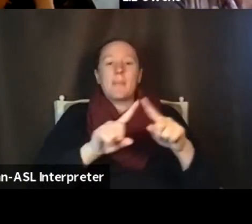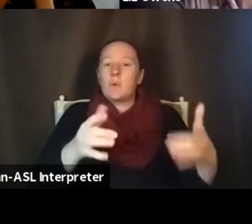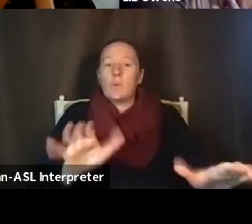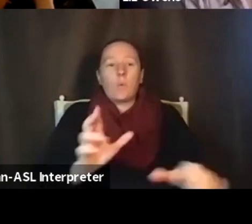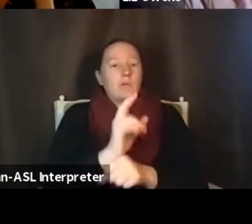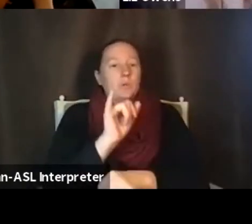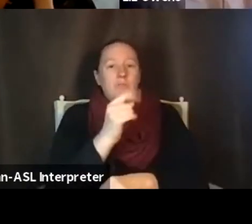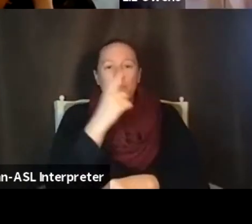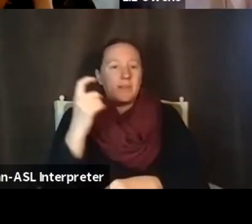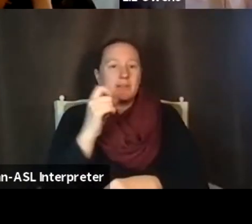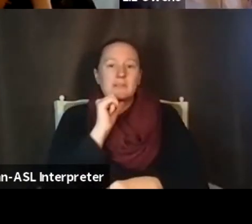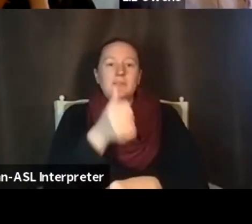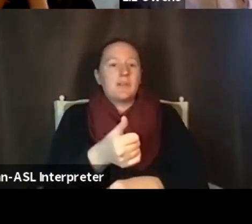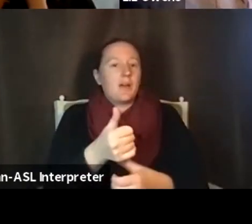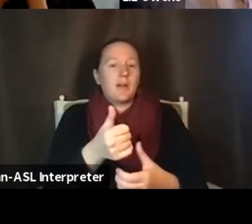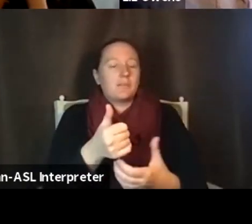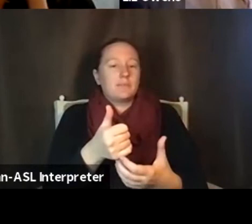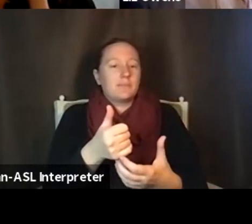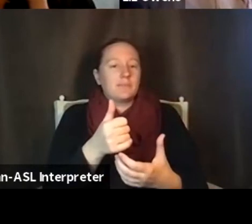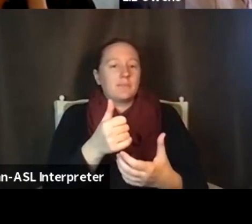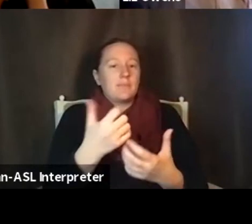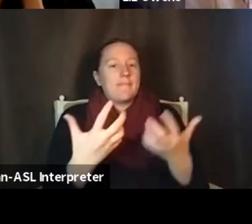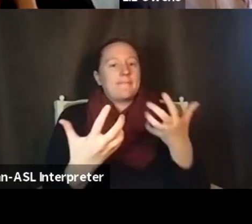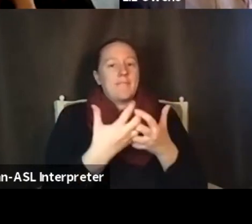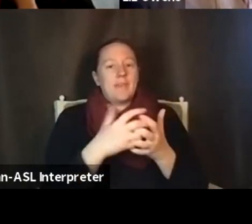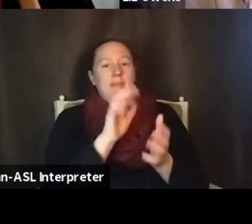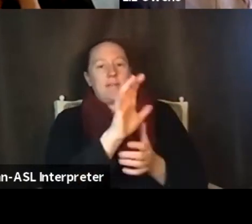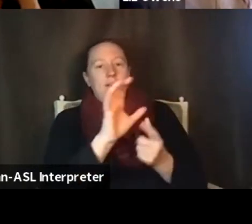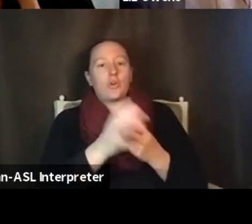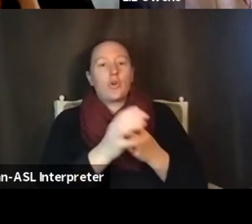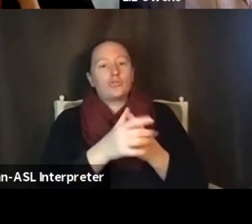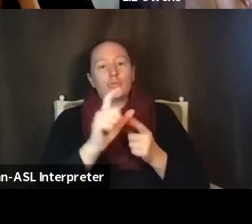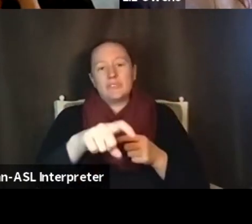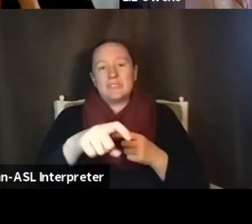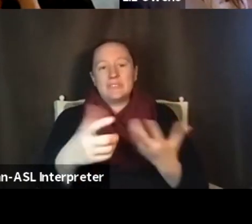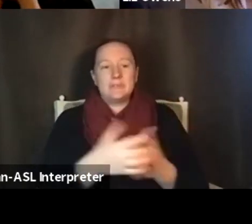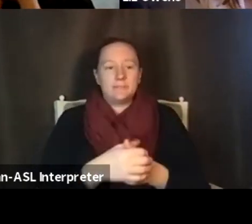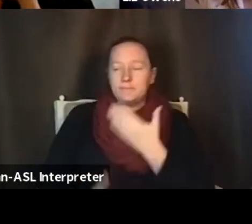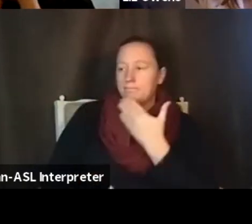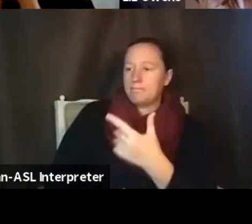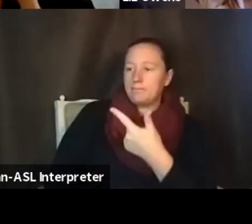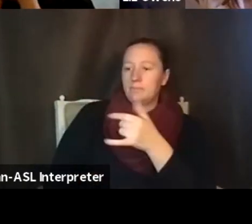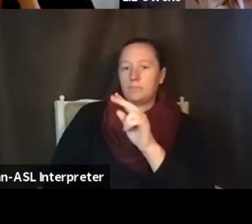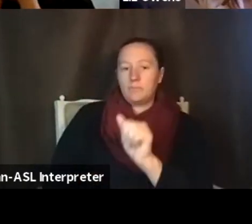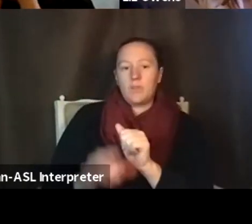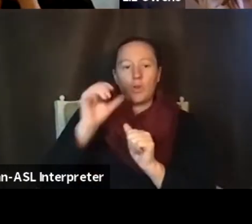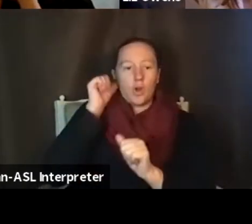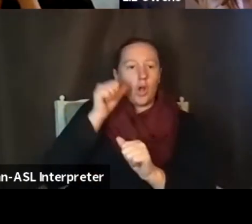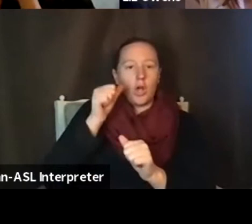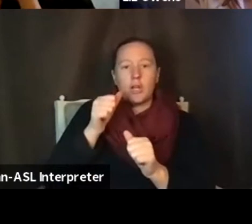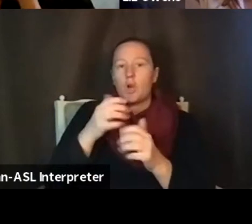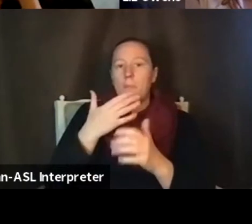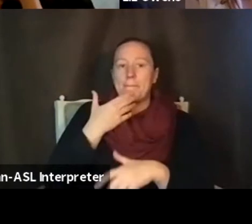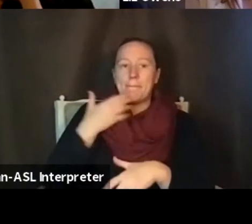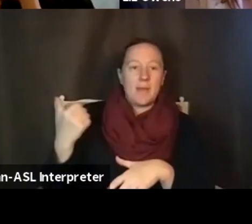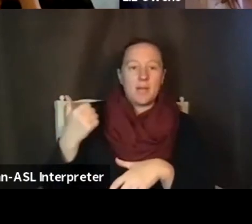because they don't see it as culturally responsive. Thanks, Gina. And your audio sounds so much better. So